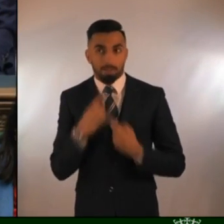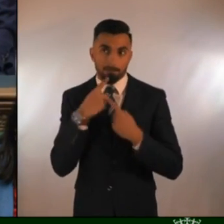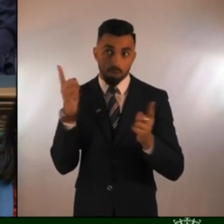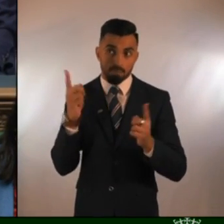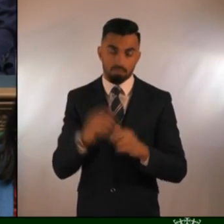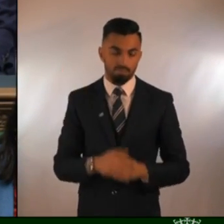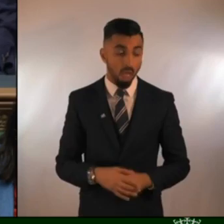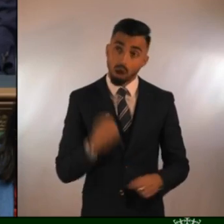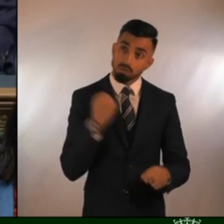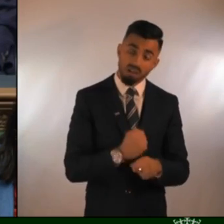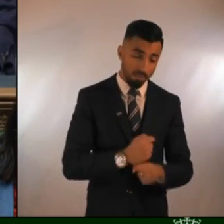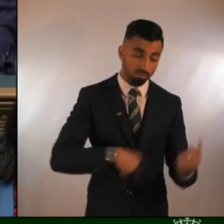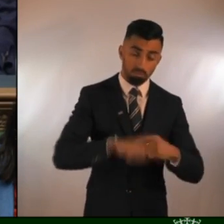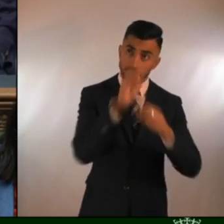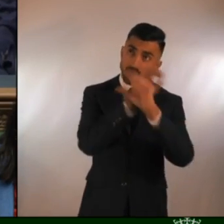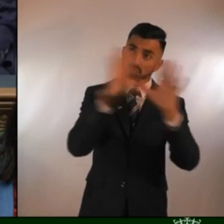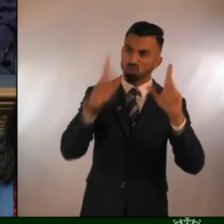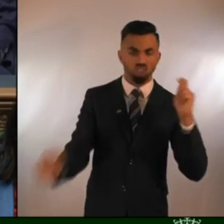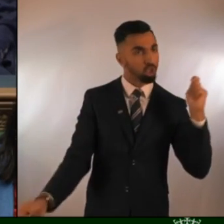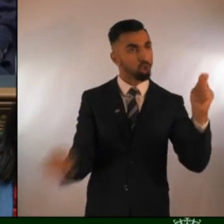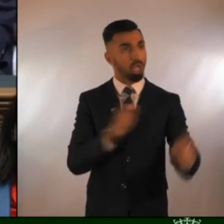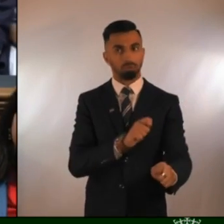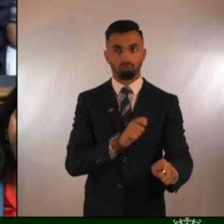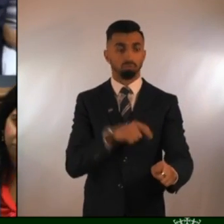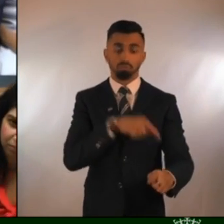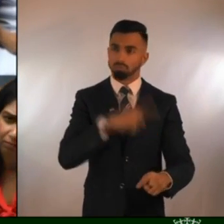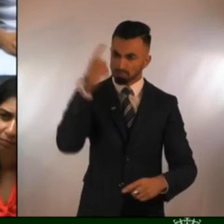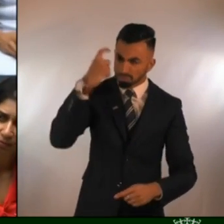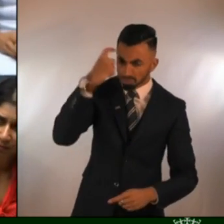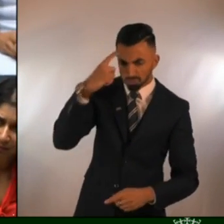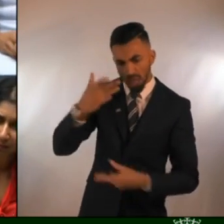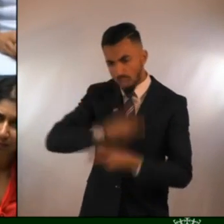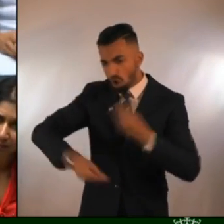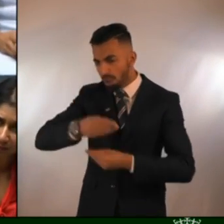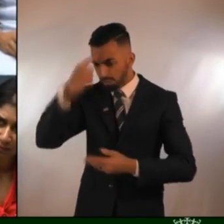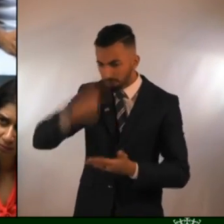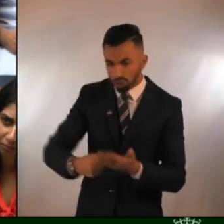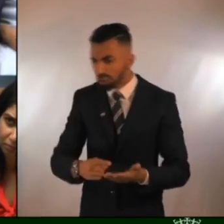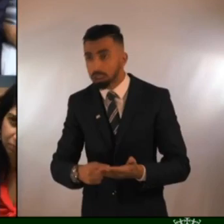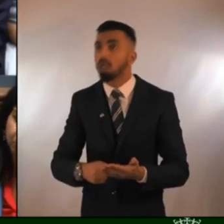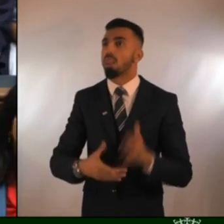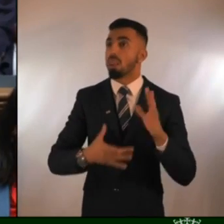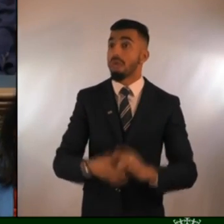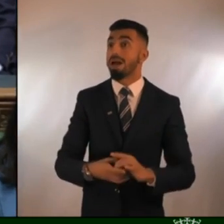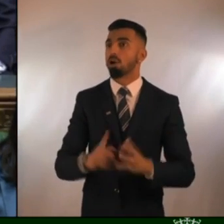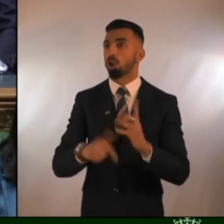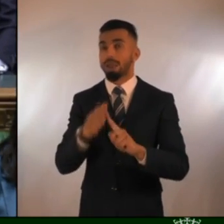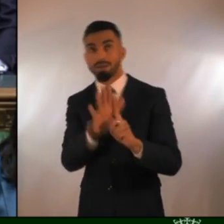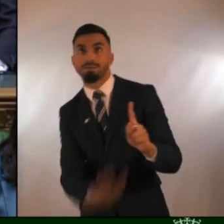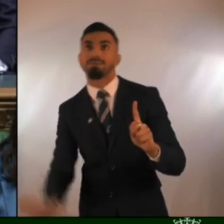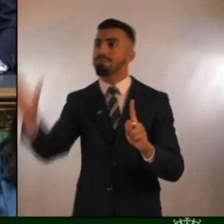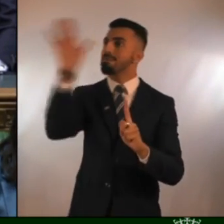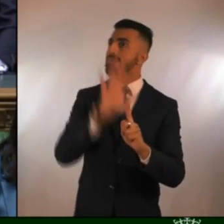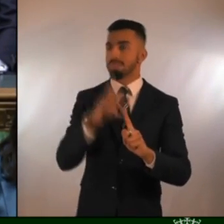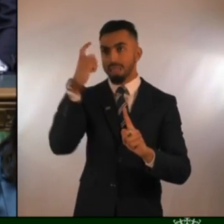economic decision-making reflects the economic geography of the country. We're reviewing the Treasury's Green Book. We'll have Treasury offices